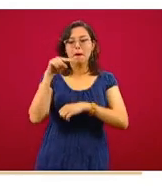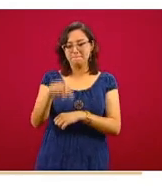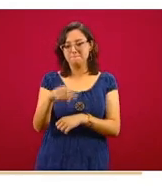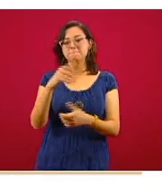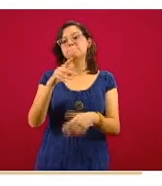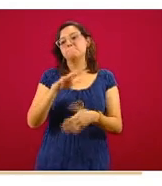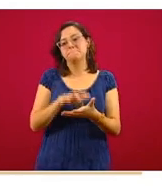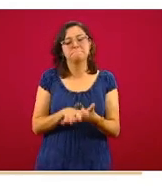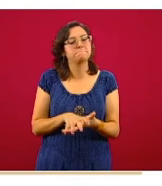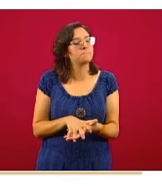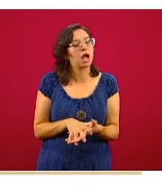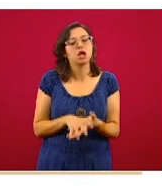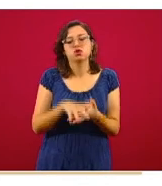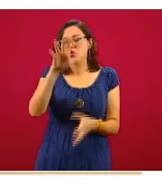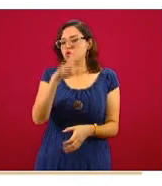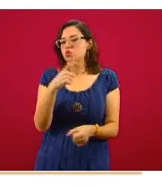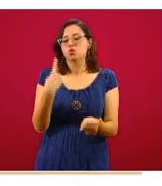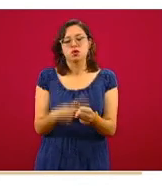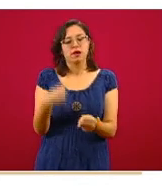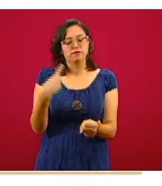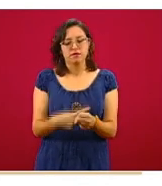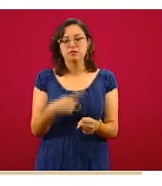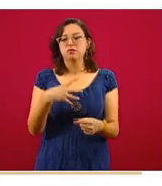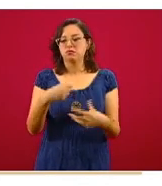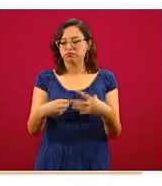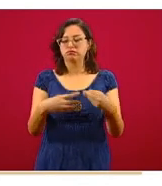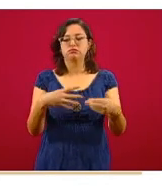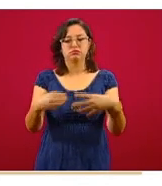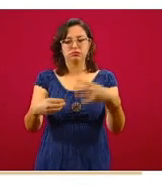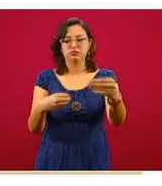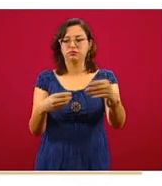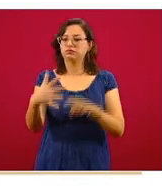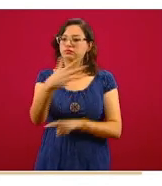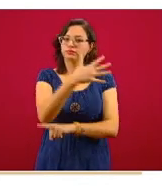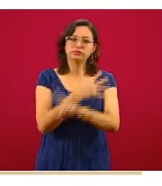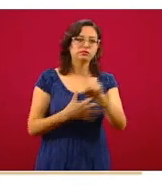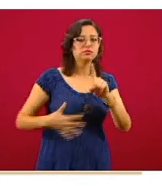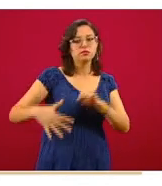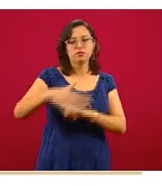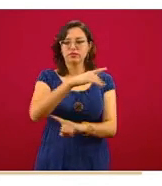per 100,000 inhabitants per state.